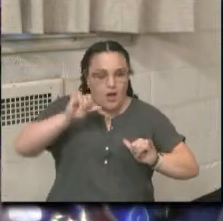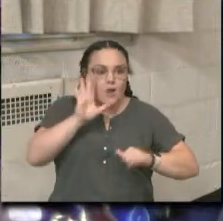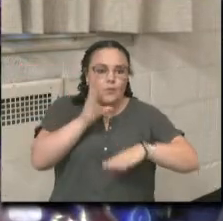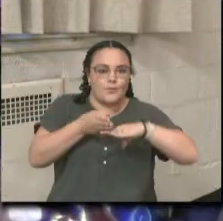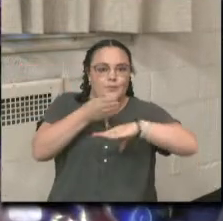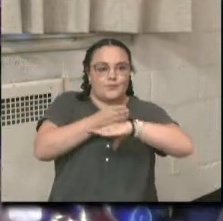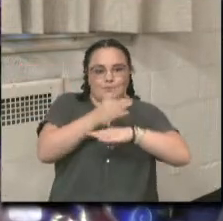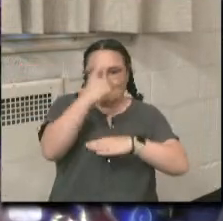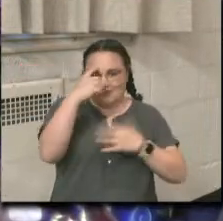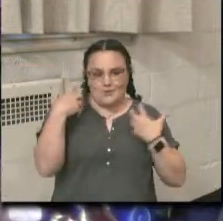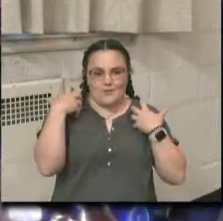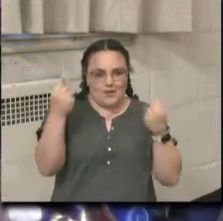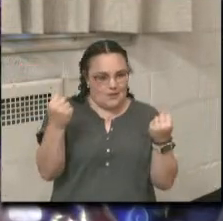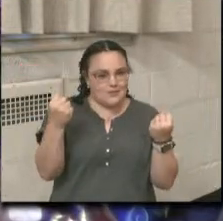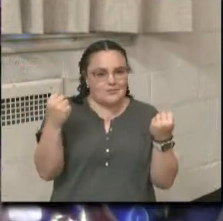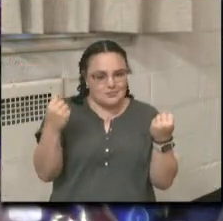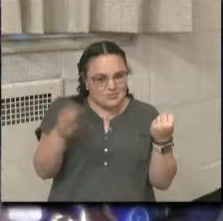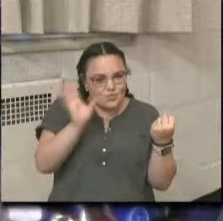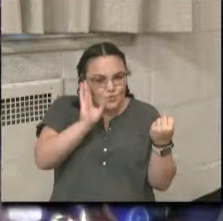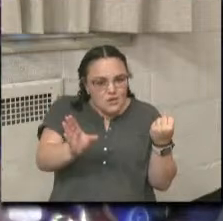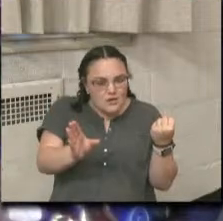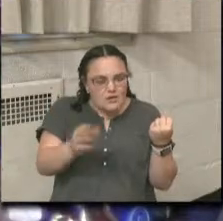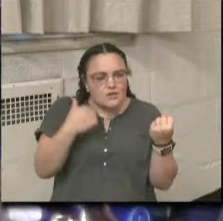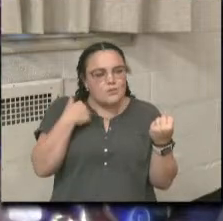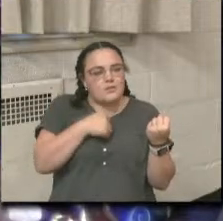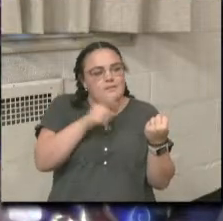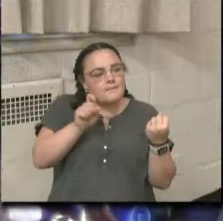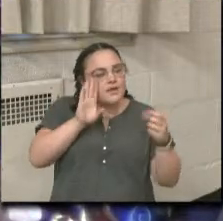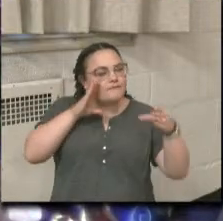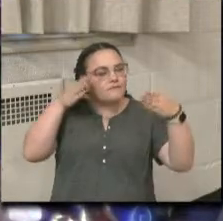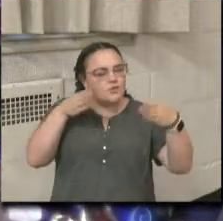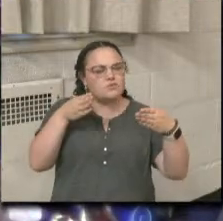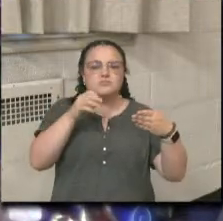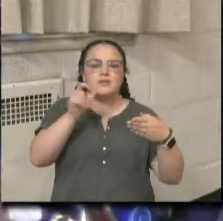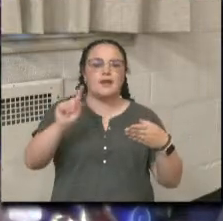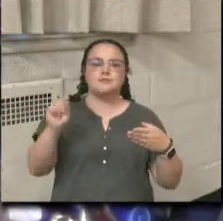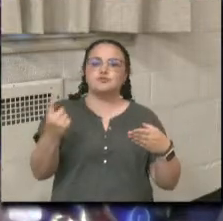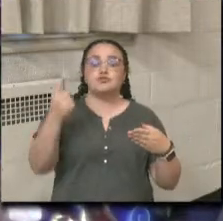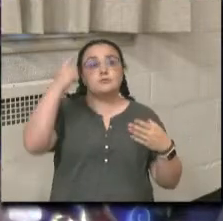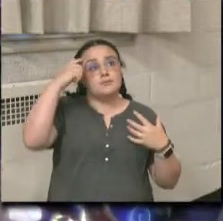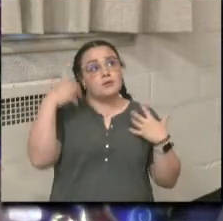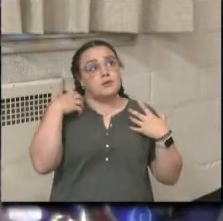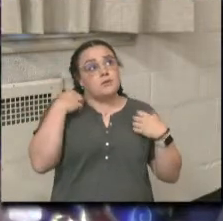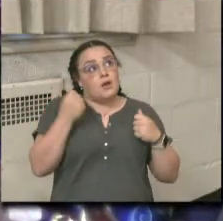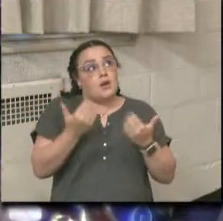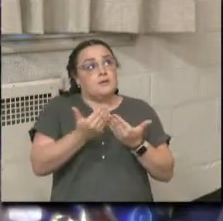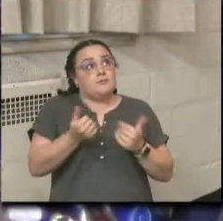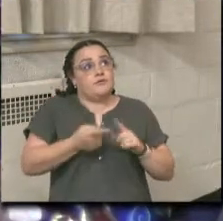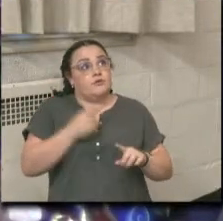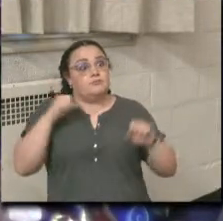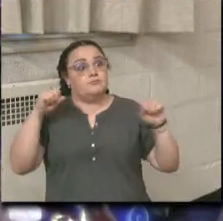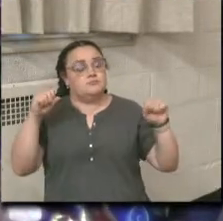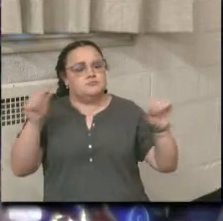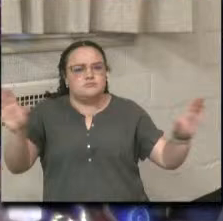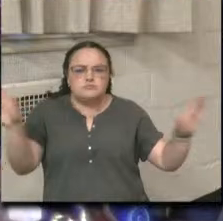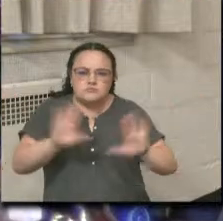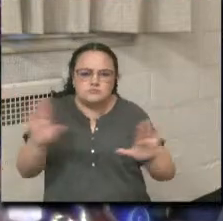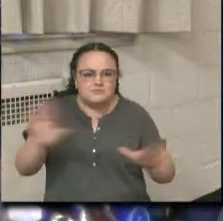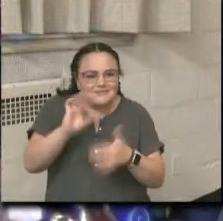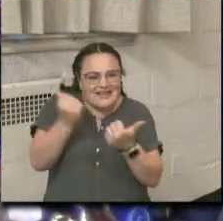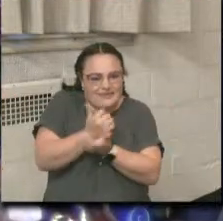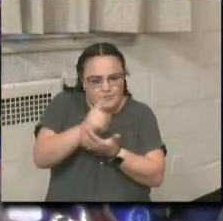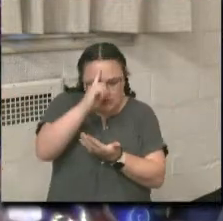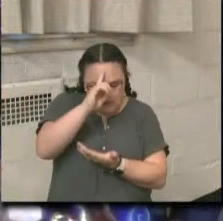health. We must concentrate on the physical fitness of our students, especially our elementary age